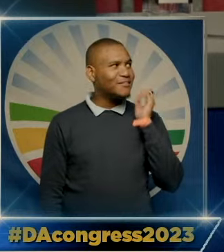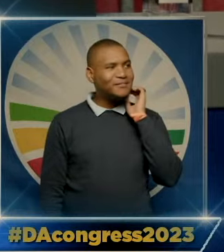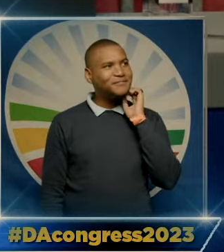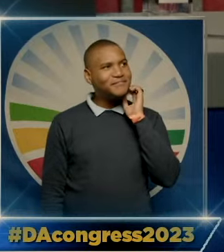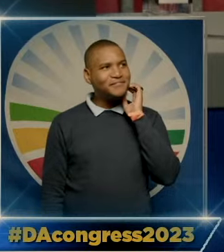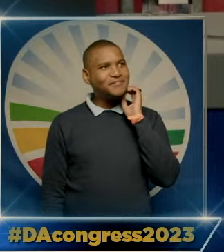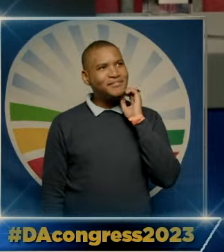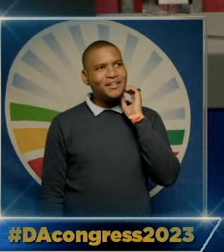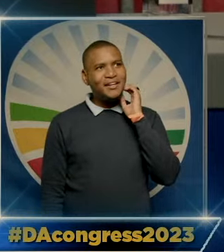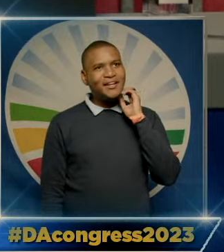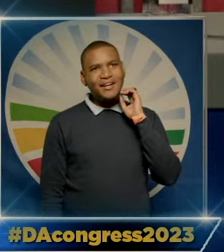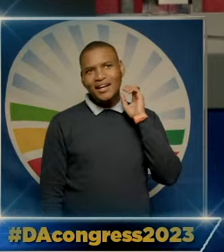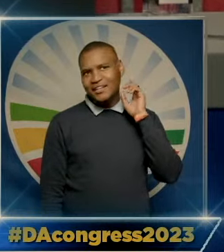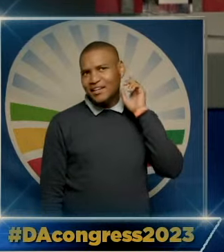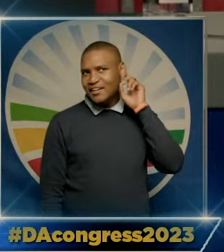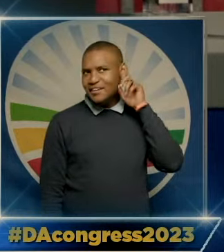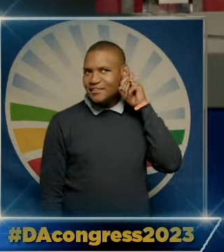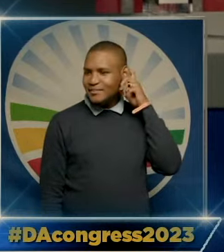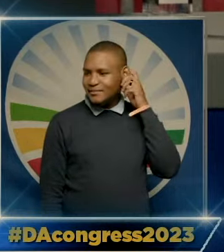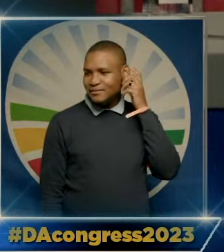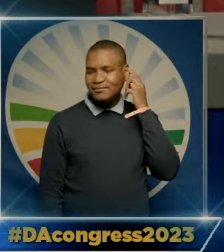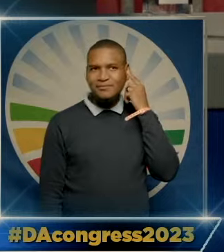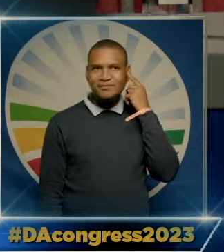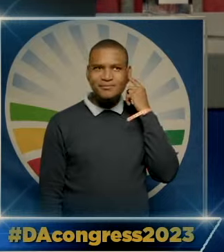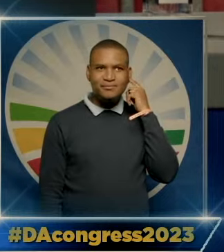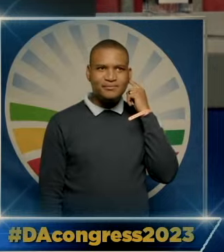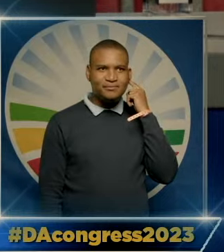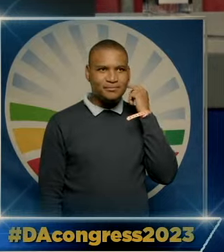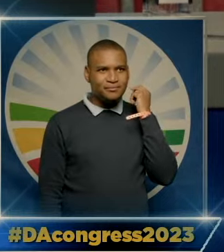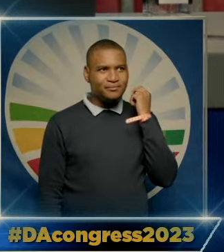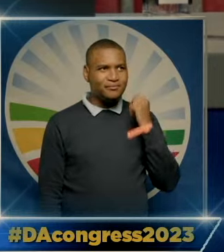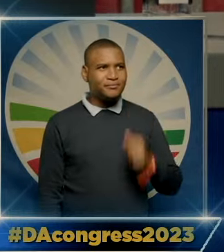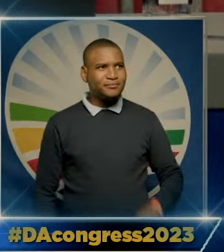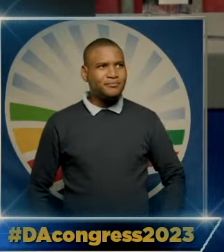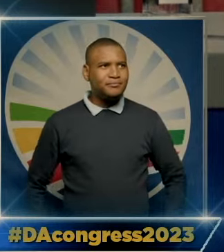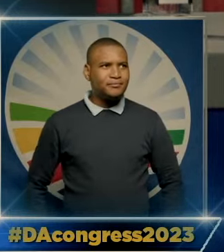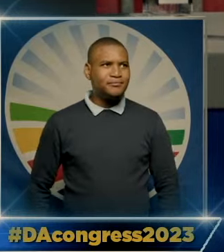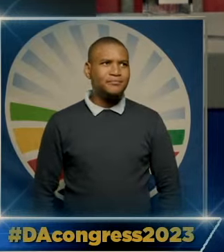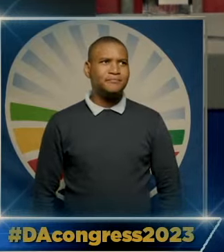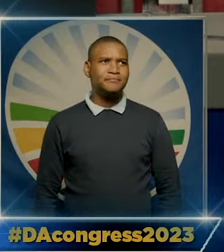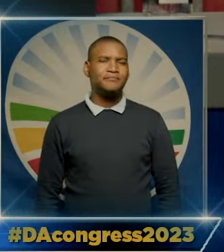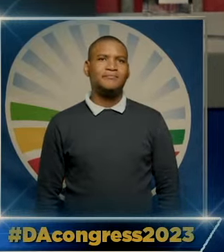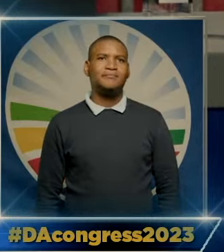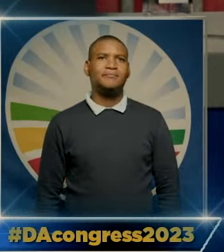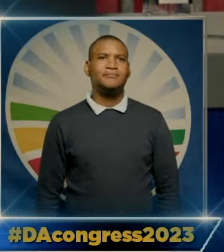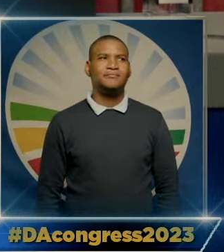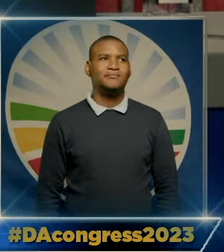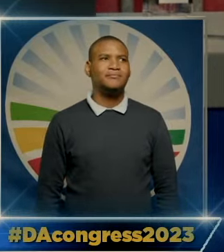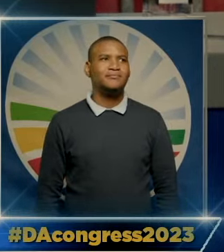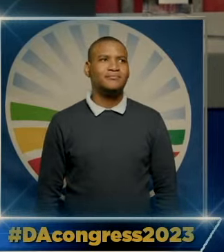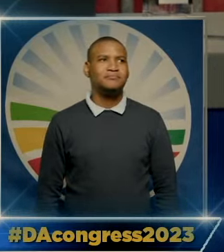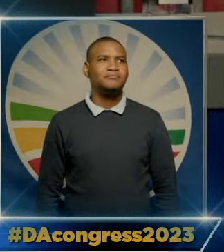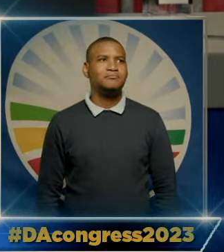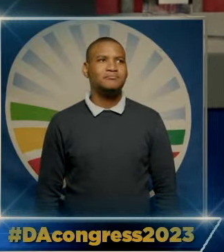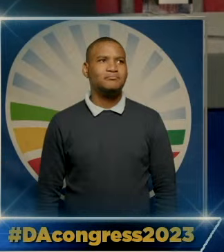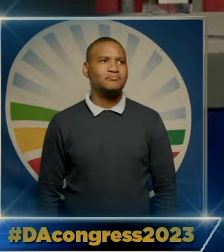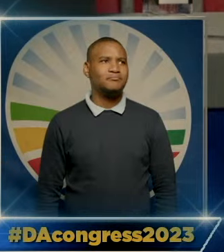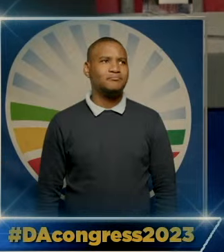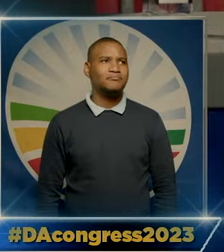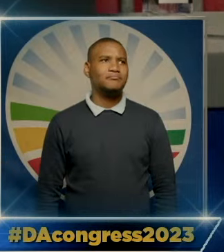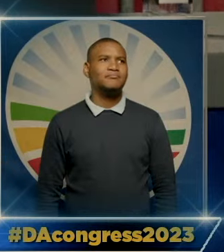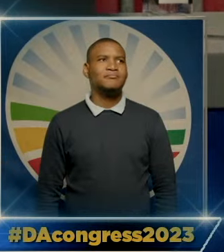the Gallagher Convention Center in Johannesburg, my home city. I'm your host, Nazli Sharif,